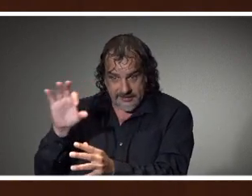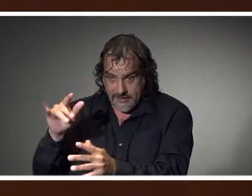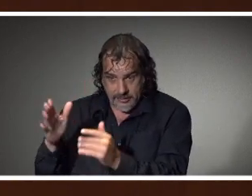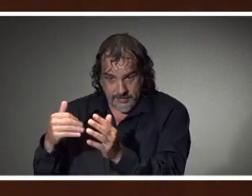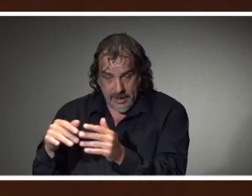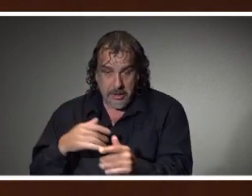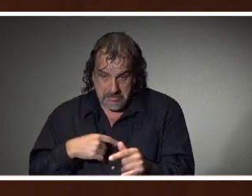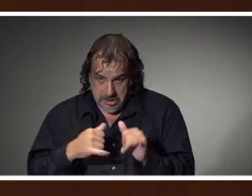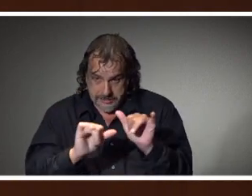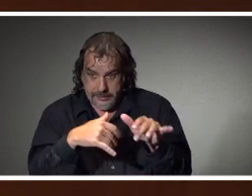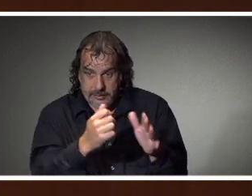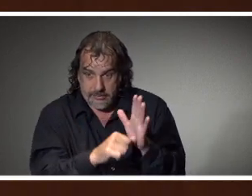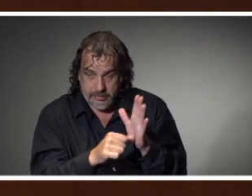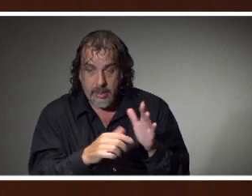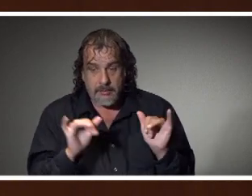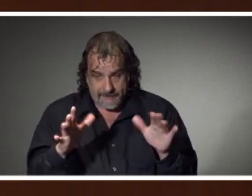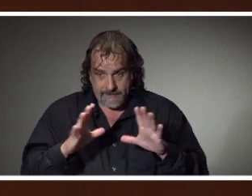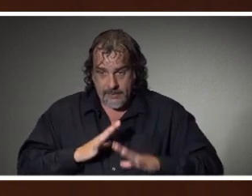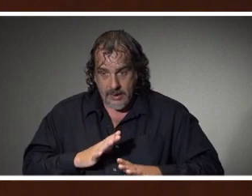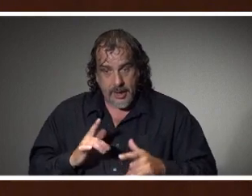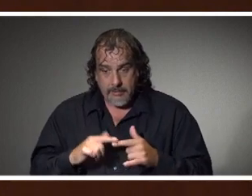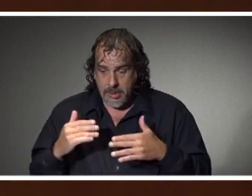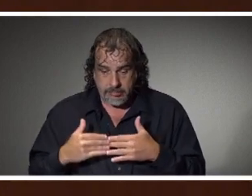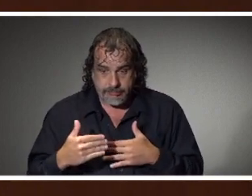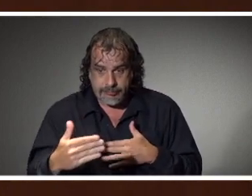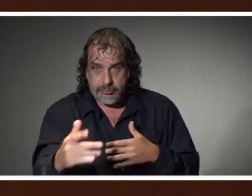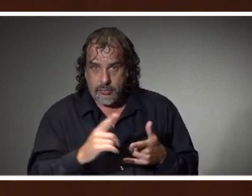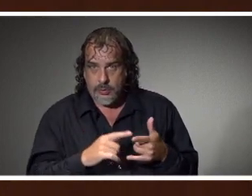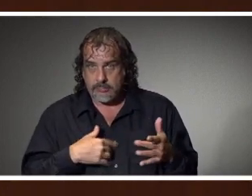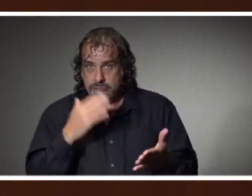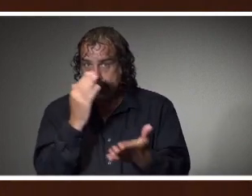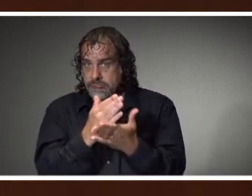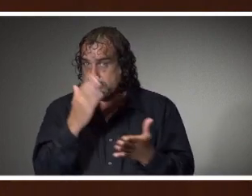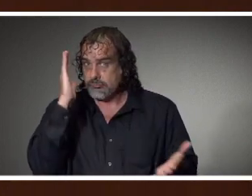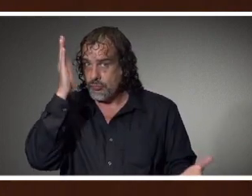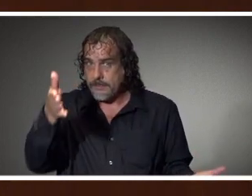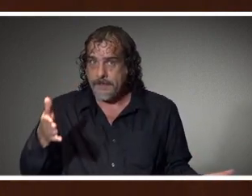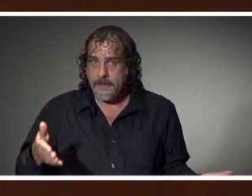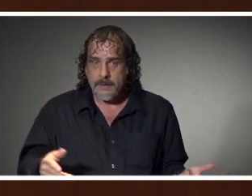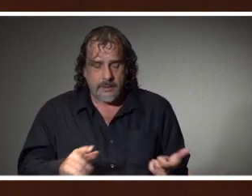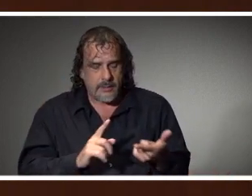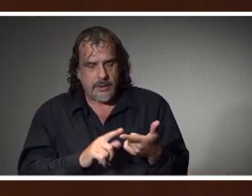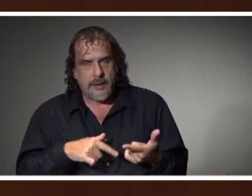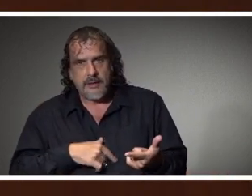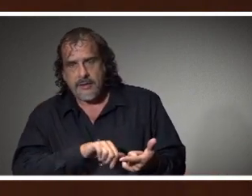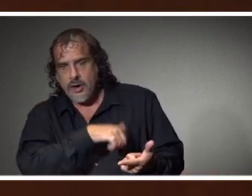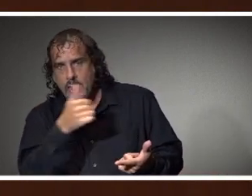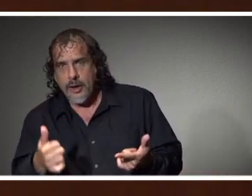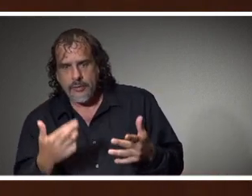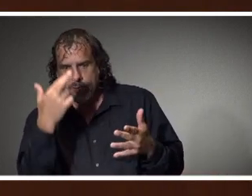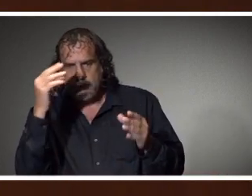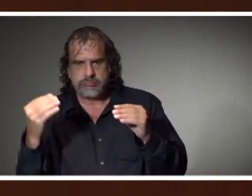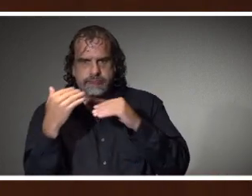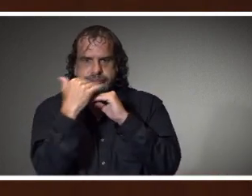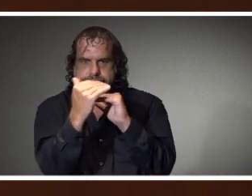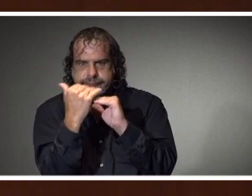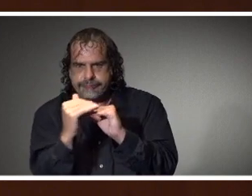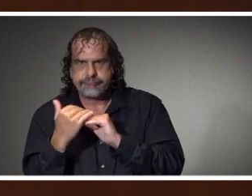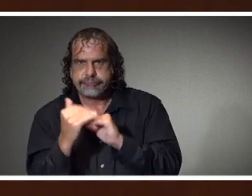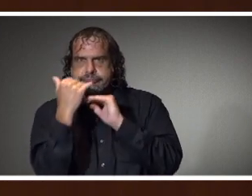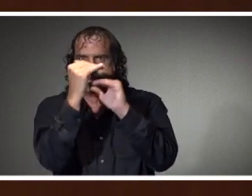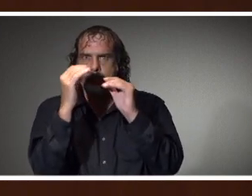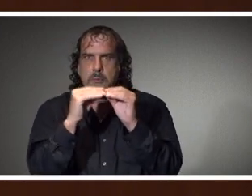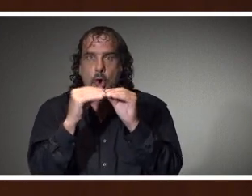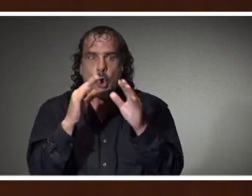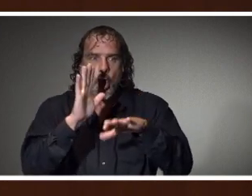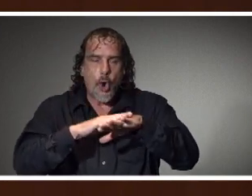patients. But going forward, all those are considerations. And then beyond that, there are even more extreme contingencies, even within each hospital, where